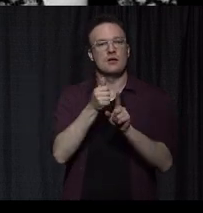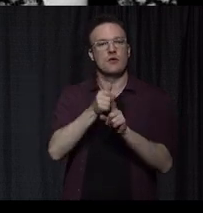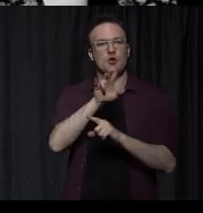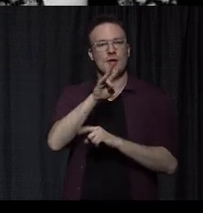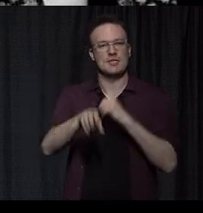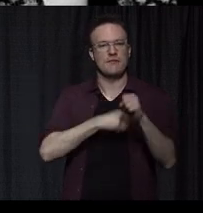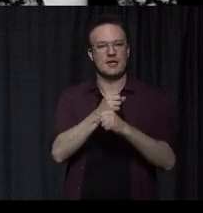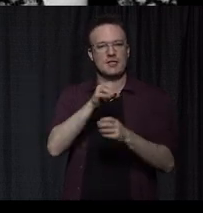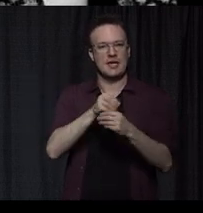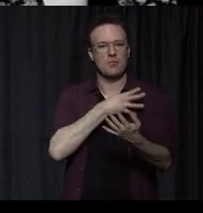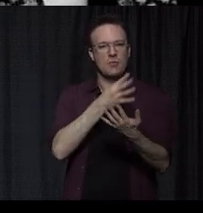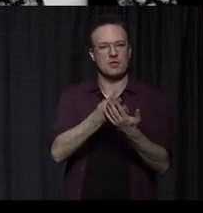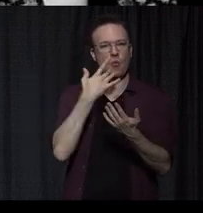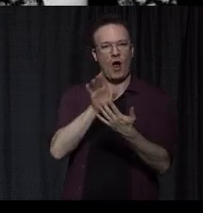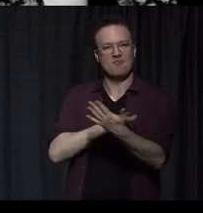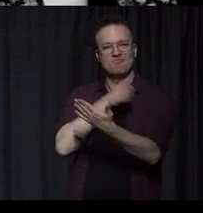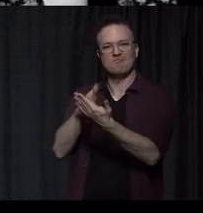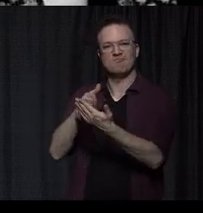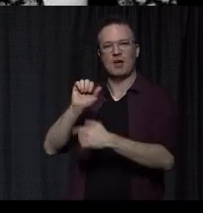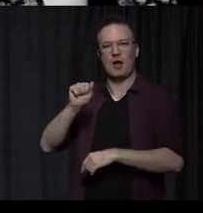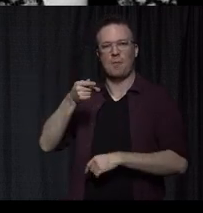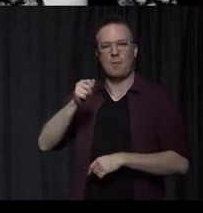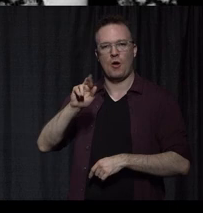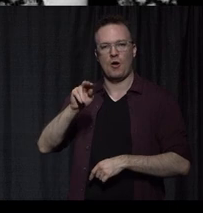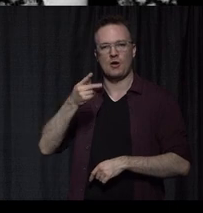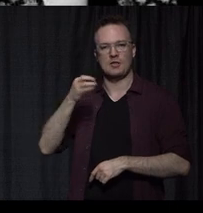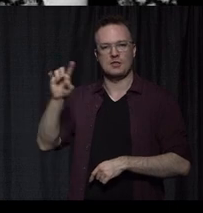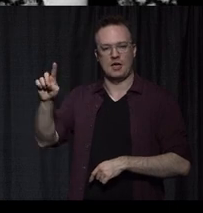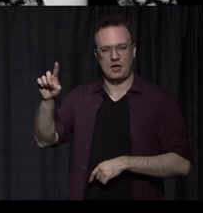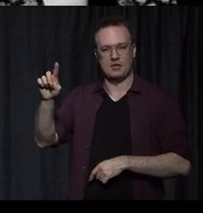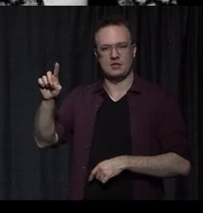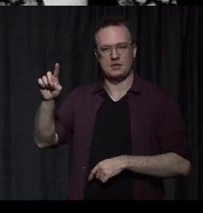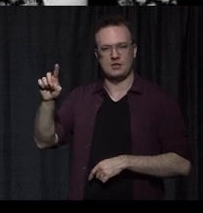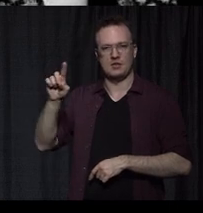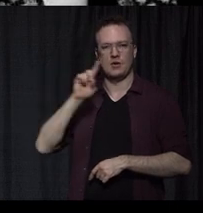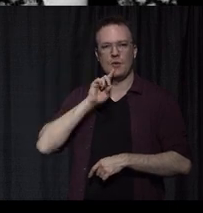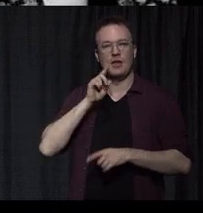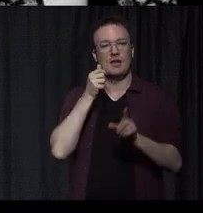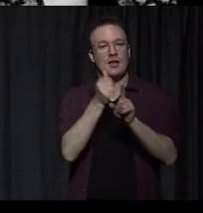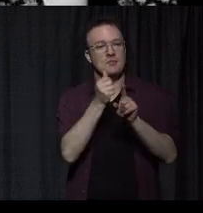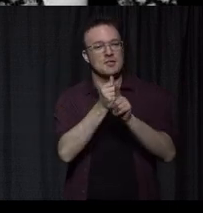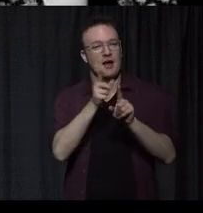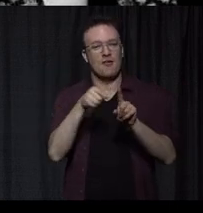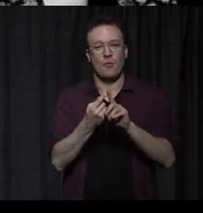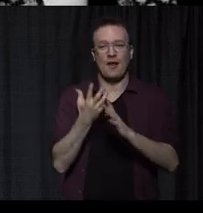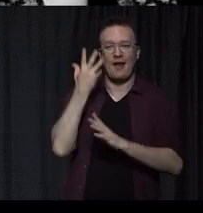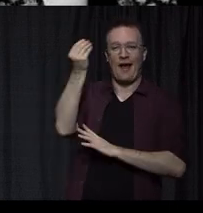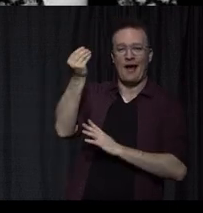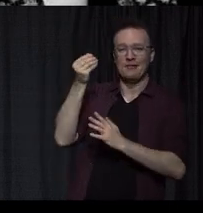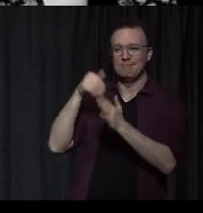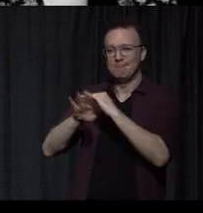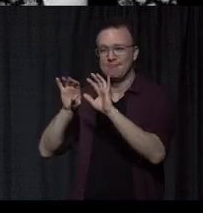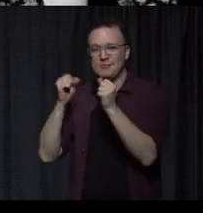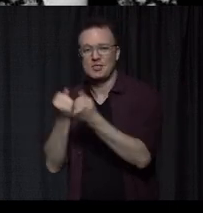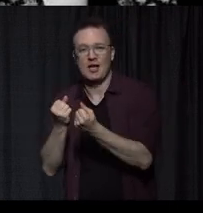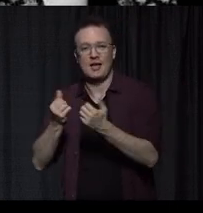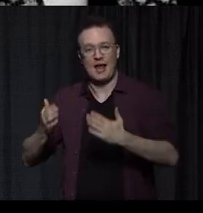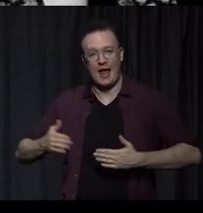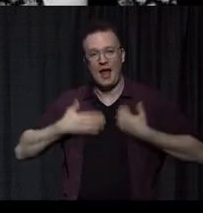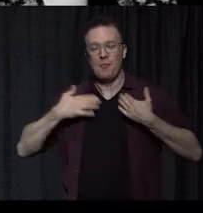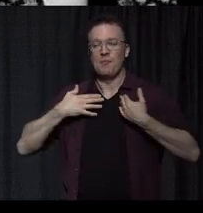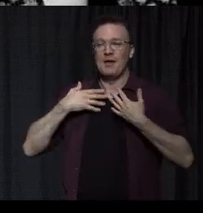years in prison for opposing apartheid radiated such love and joy when he re-entered the